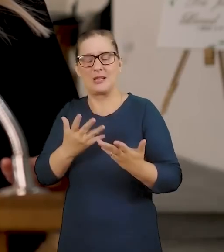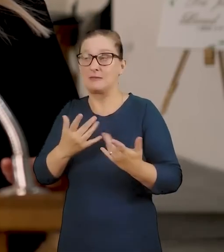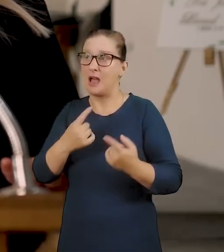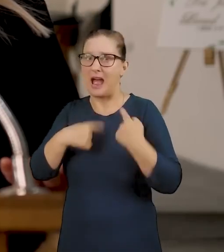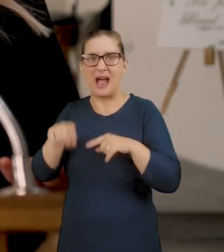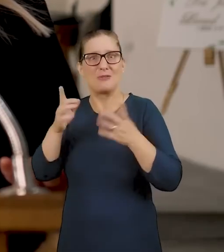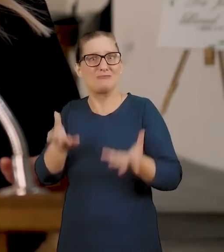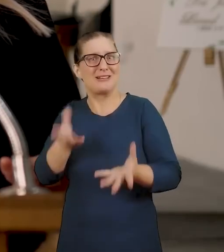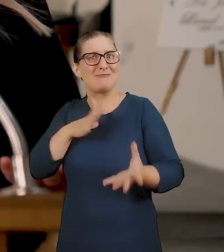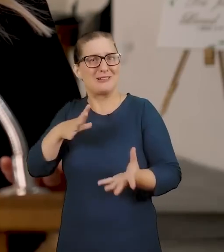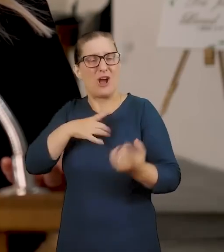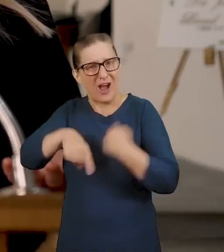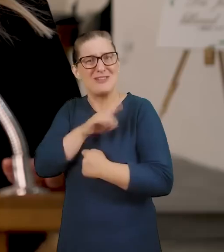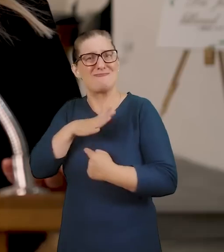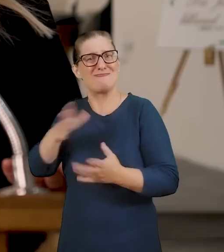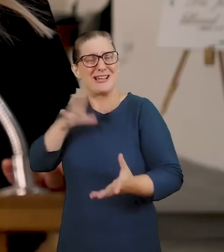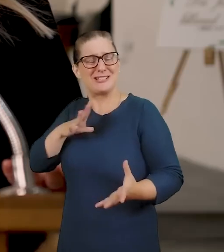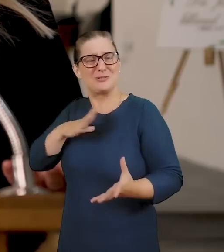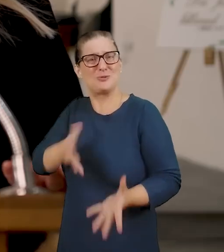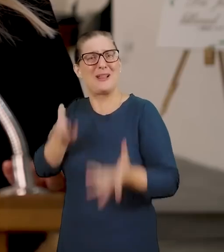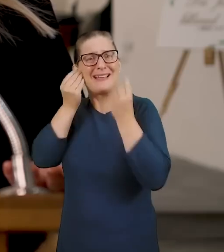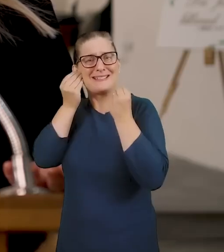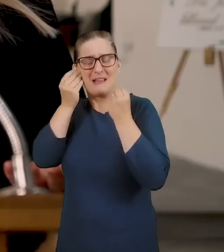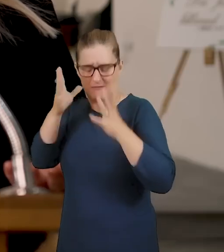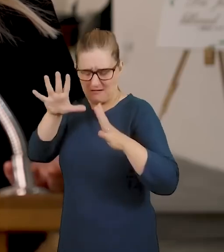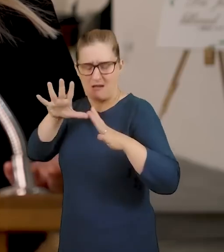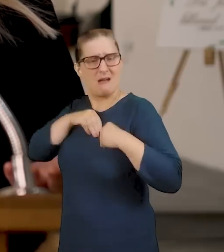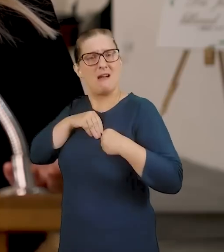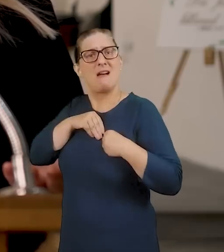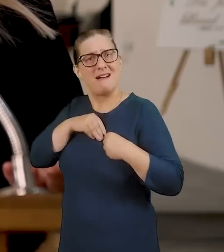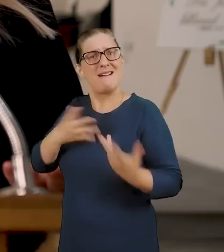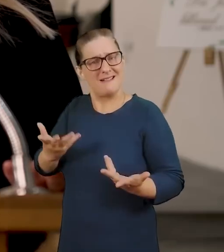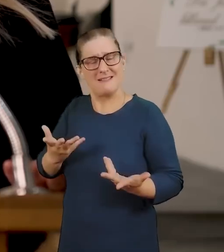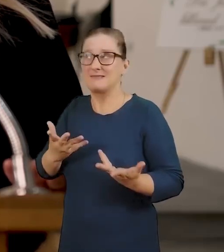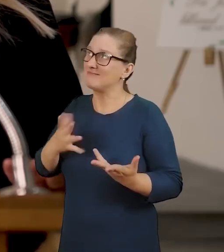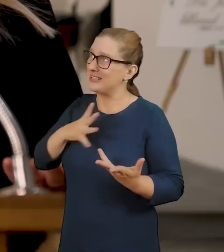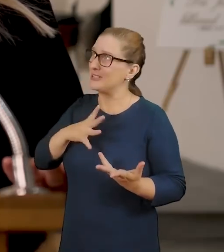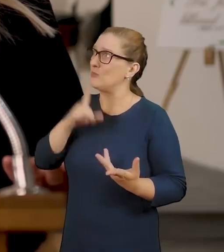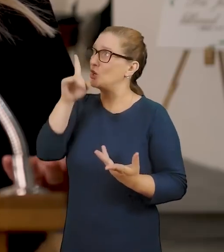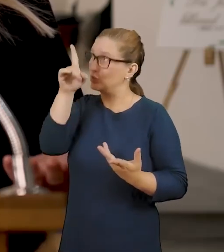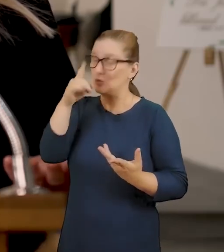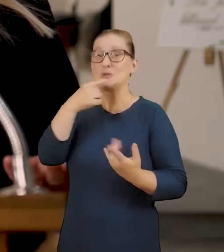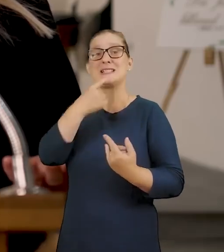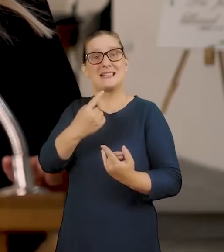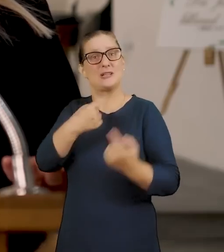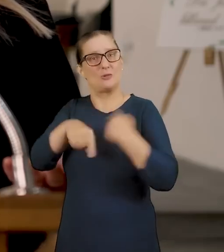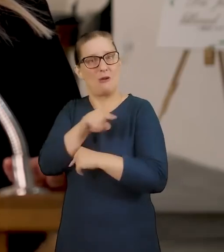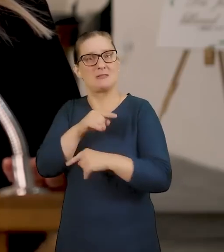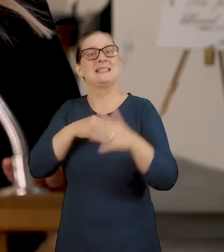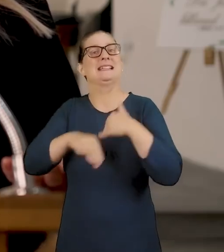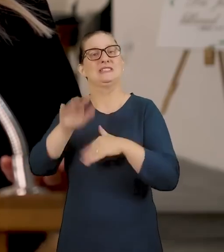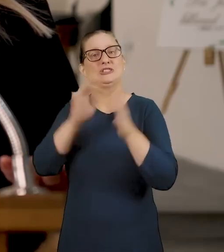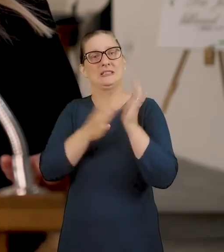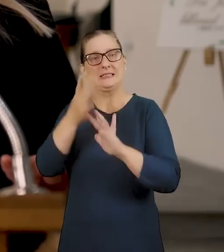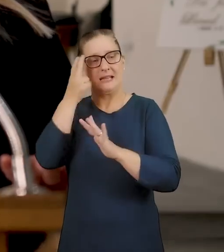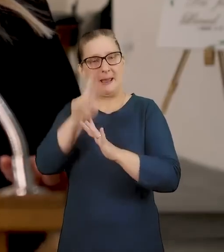today. May our ears be ready to listen and our hearts be ready to receive what you might be saying to us